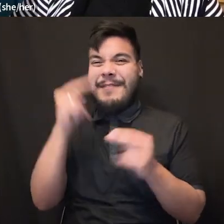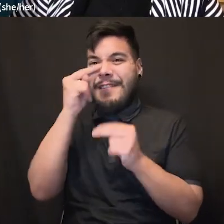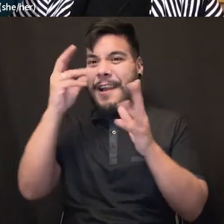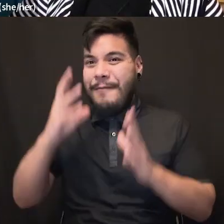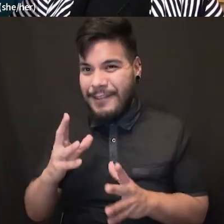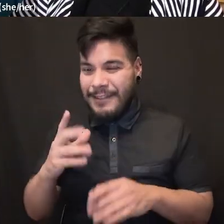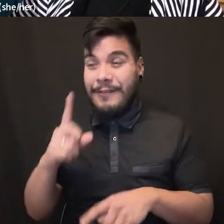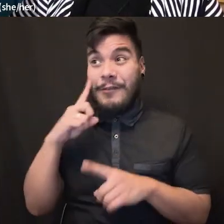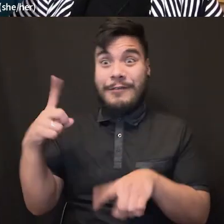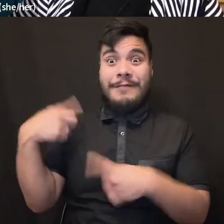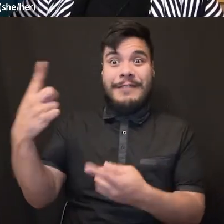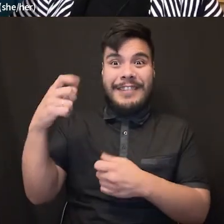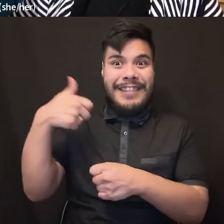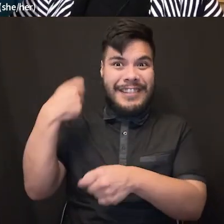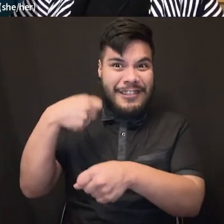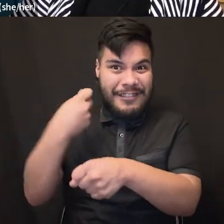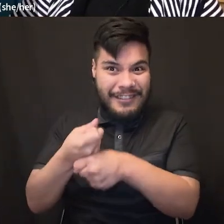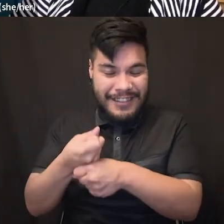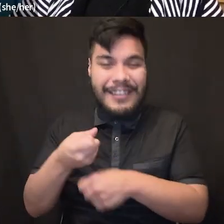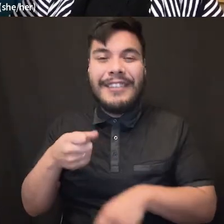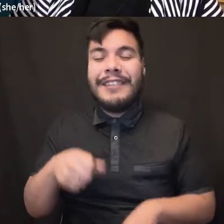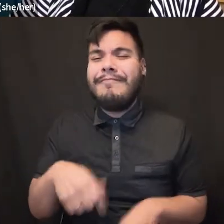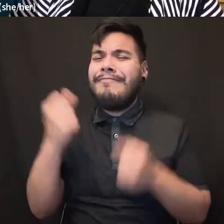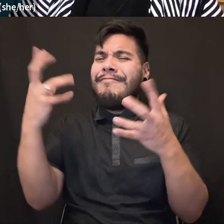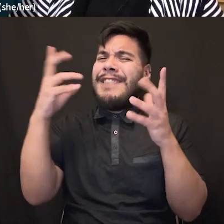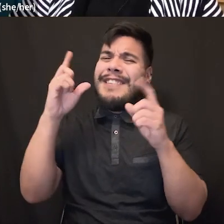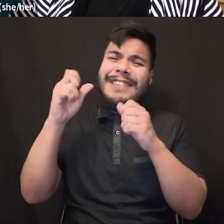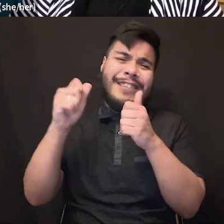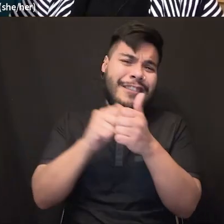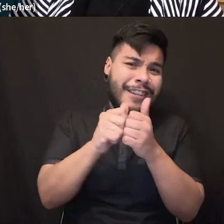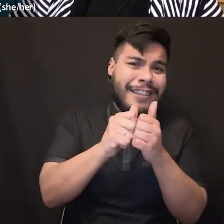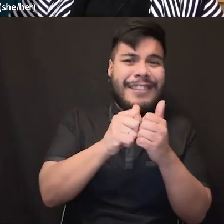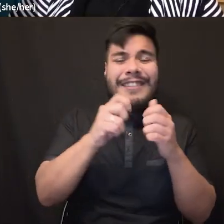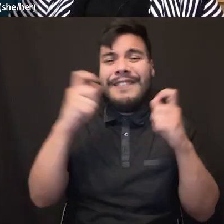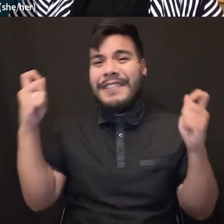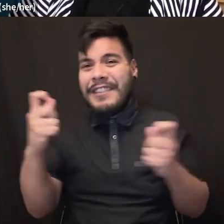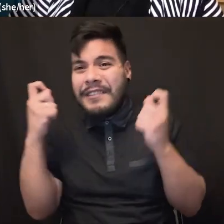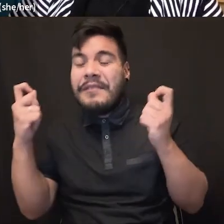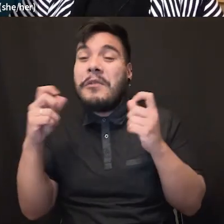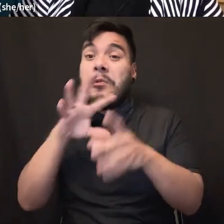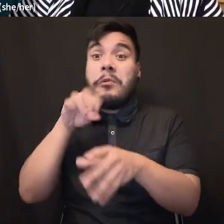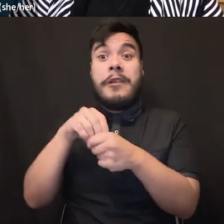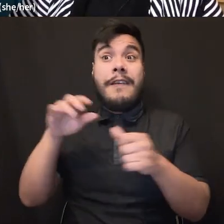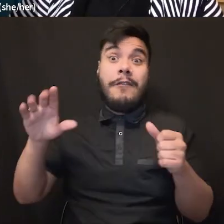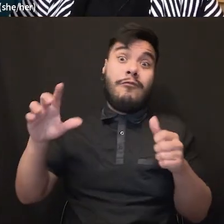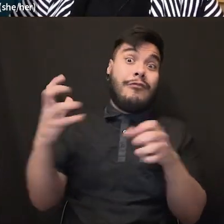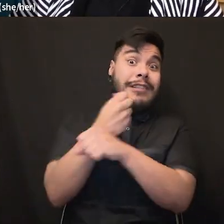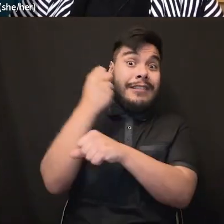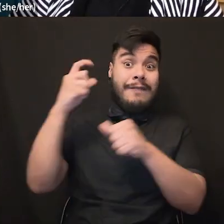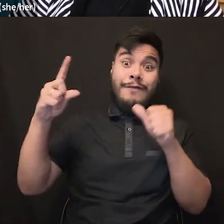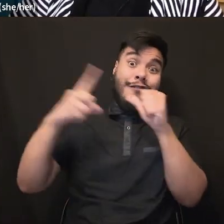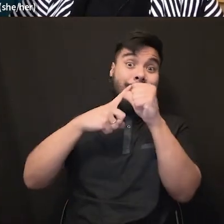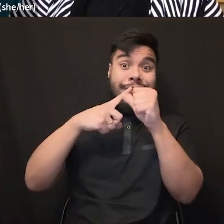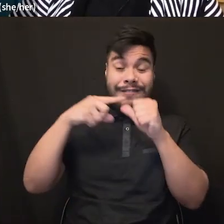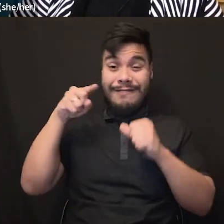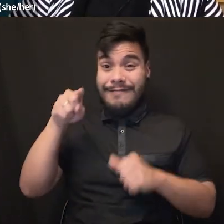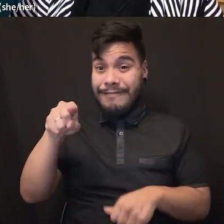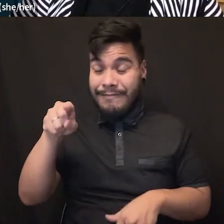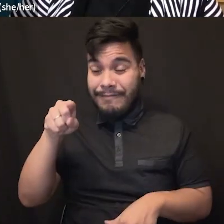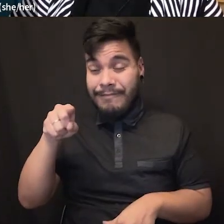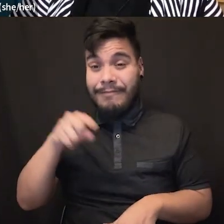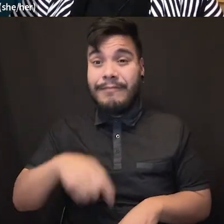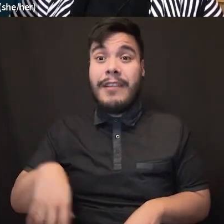years. He performed in numerous festivals and contests, including winning first place in